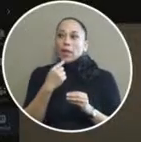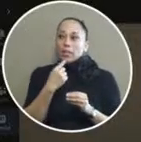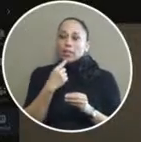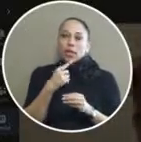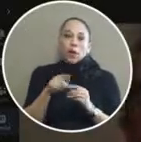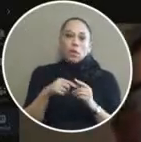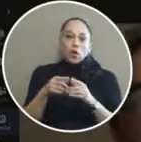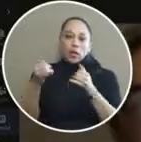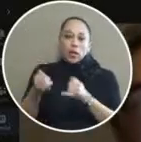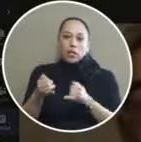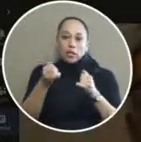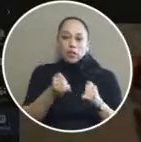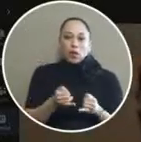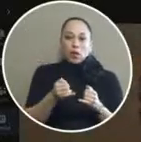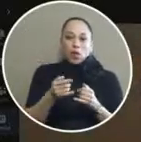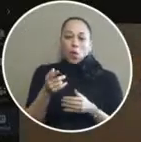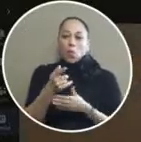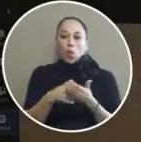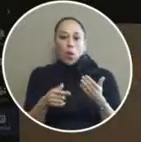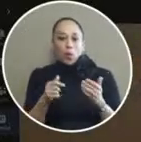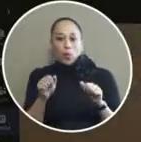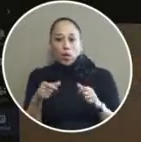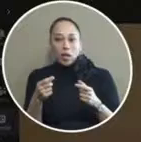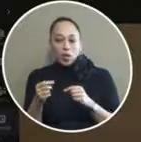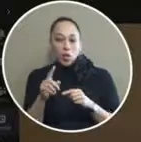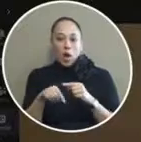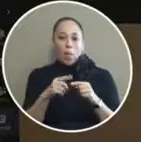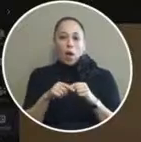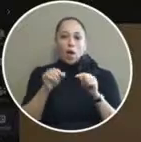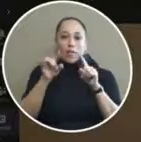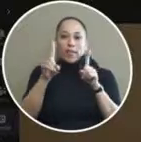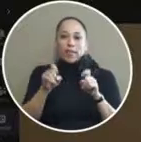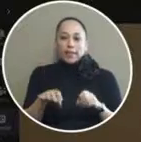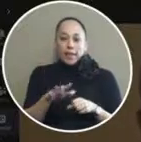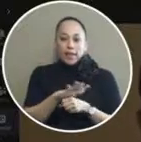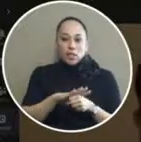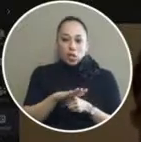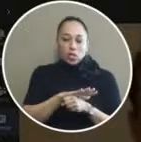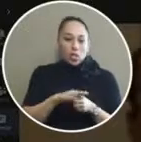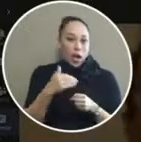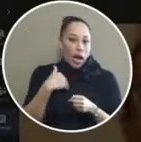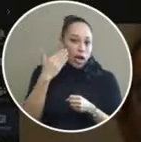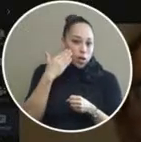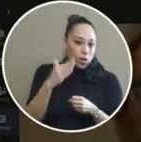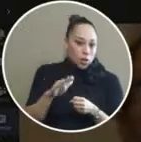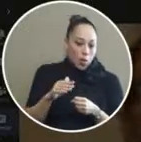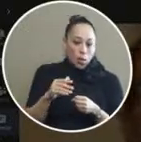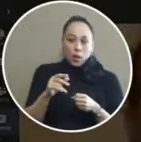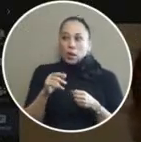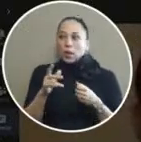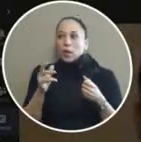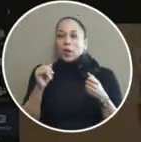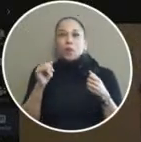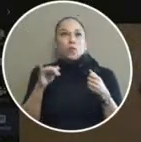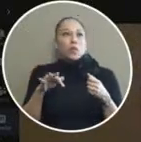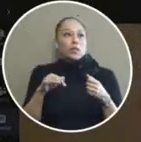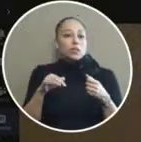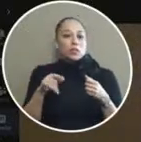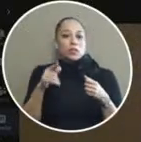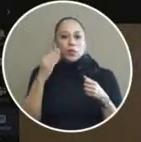but individually or whatever, to get the word out about these testing locations. I don't know if that's radio spots, if it's